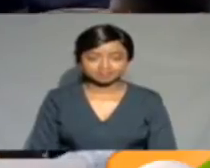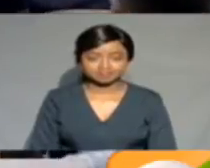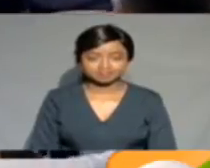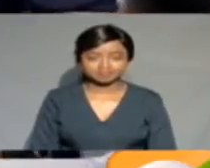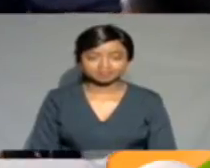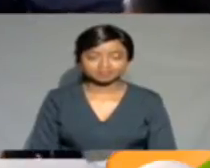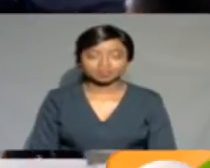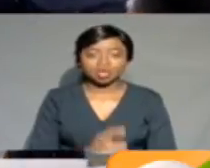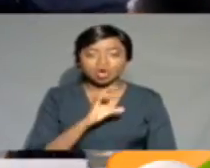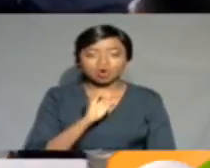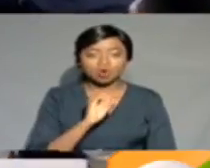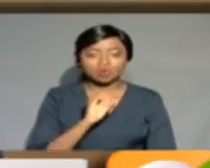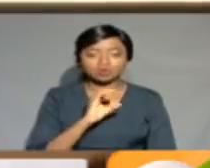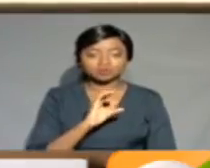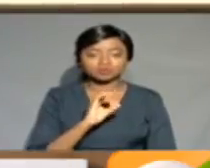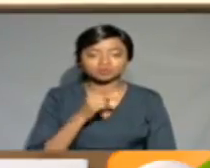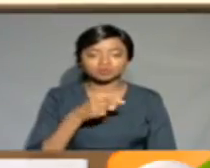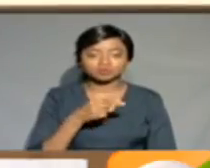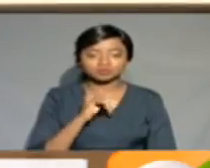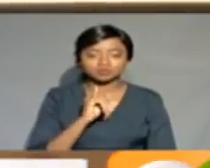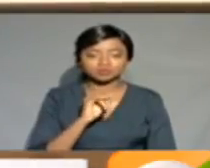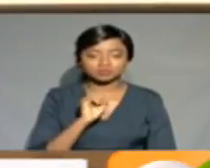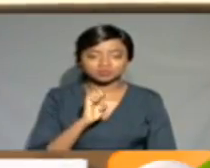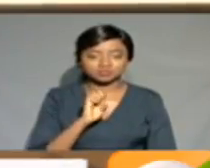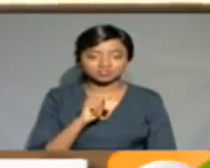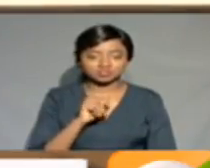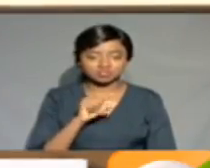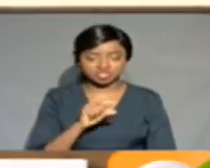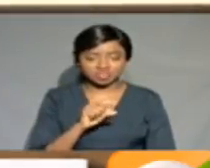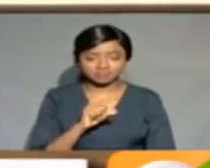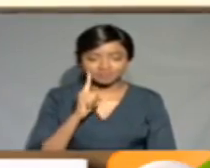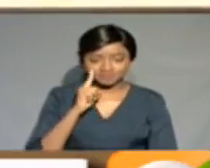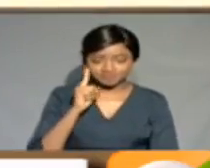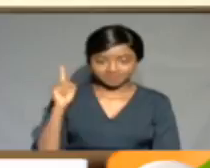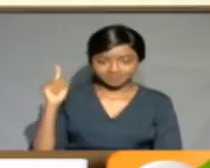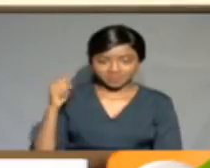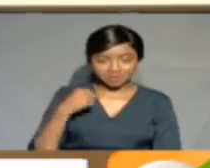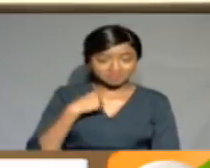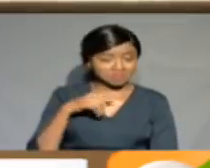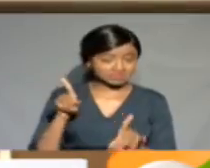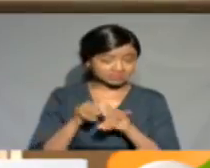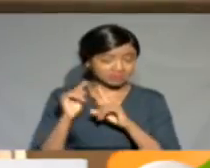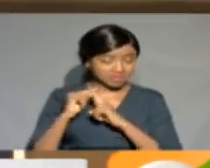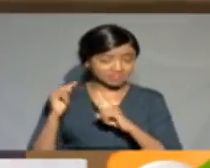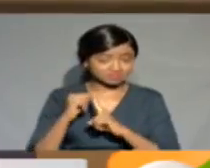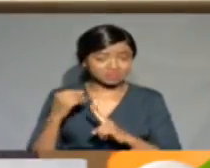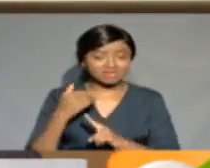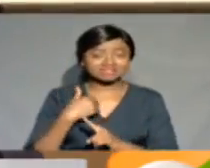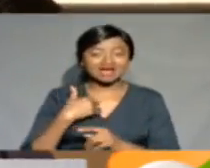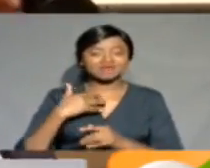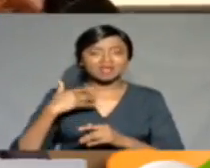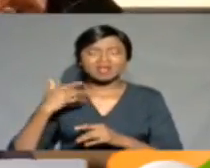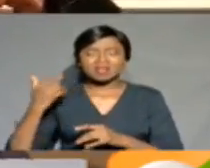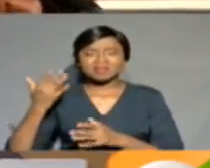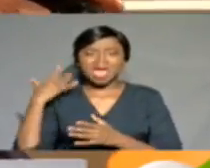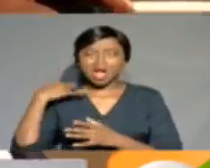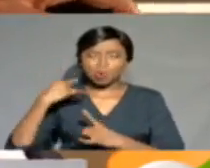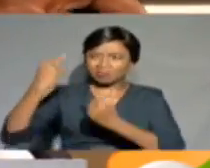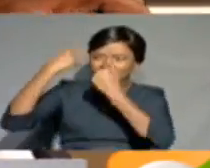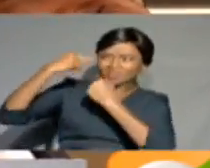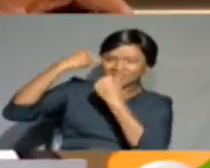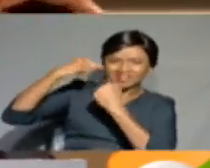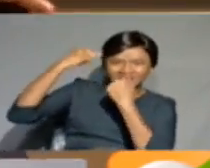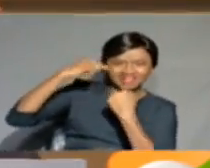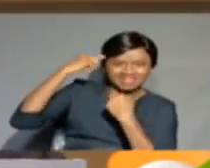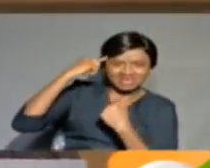Ocheng Oguda. I have a vast experience as a bullied person who again became a bully. I